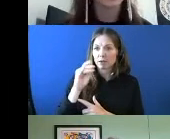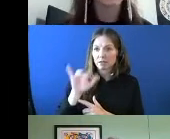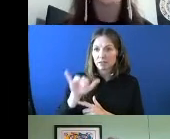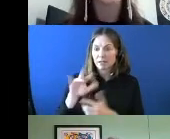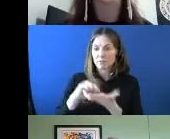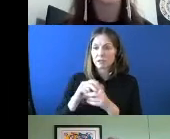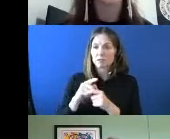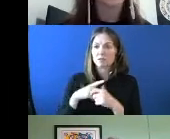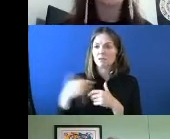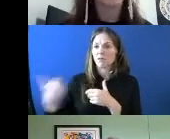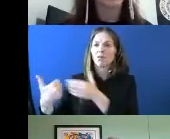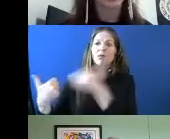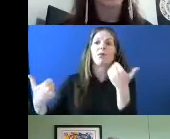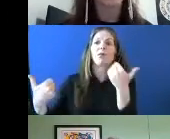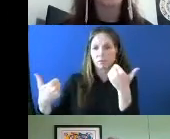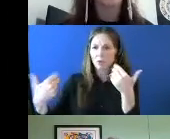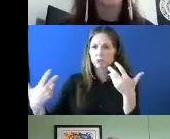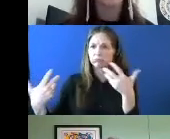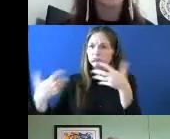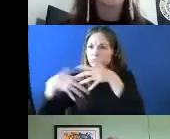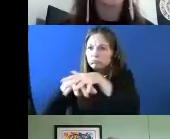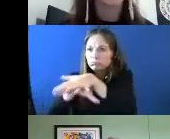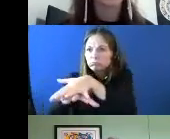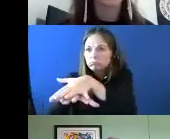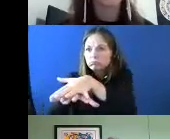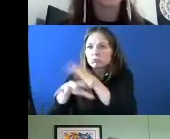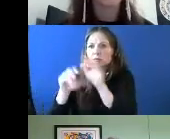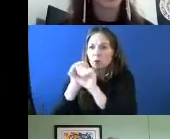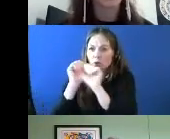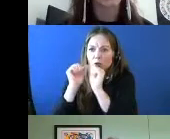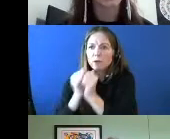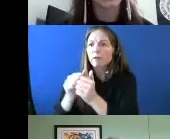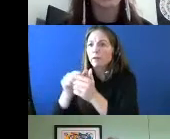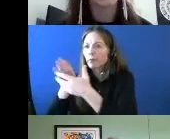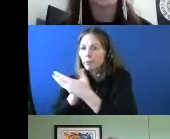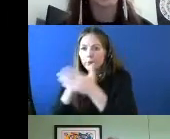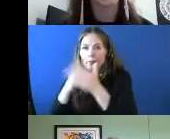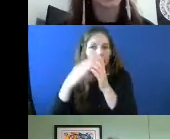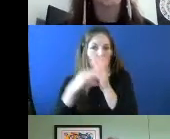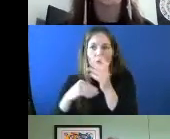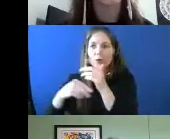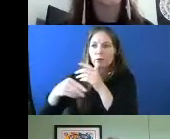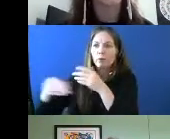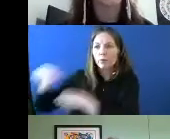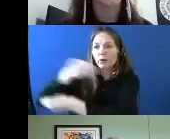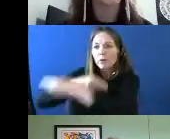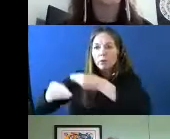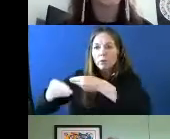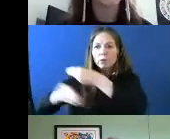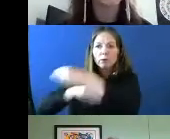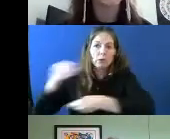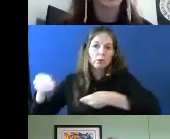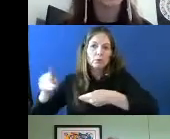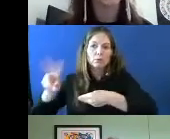working together, we're learning from each other, and then we're giving back, and to consider also how we're giving back to the